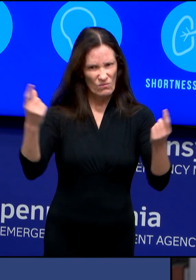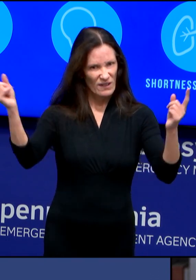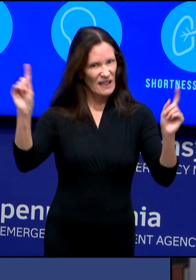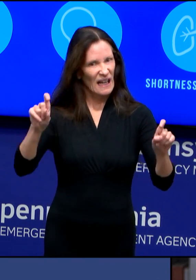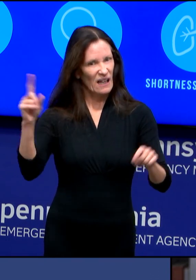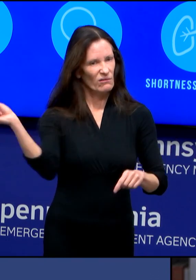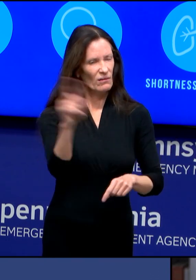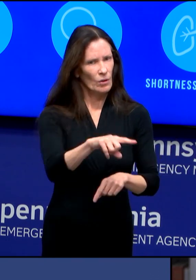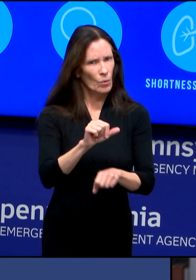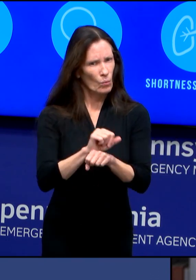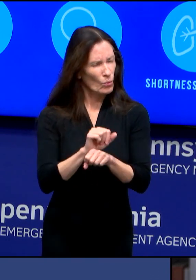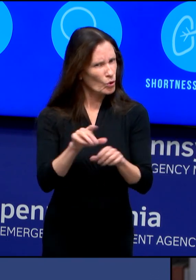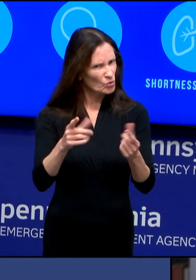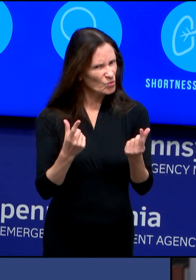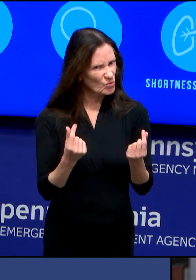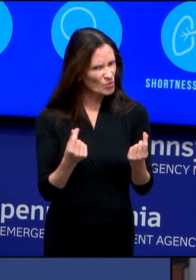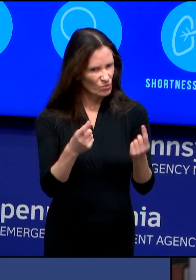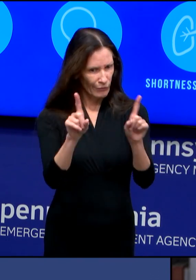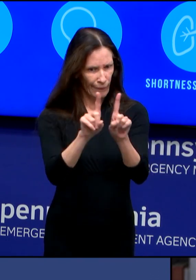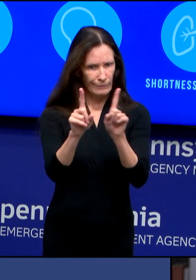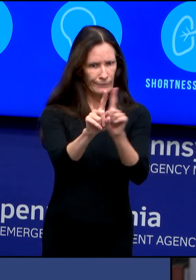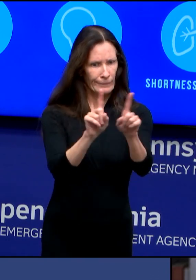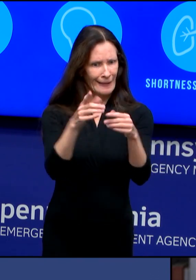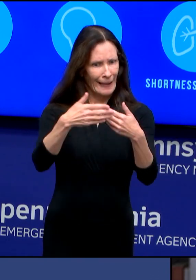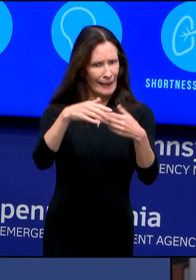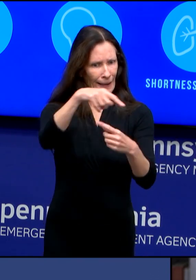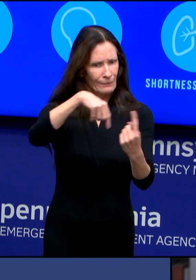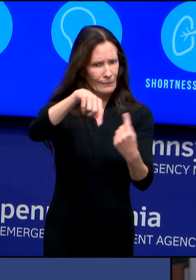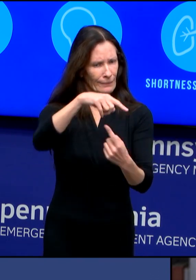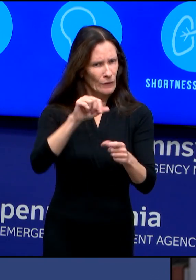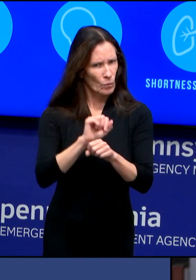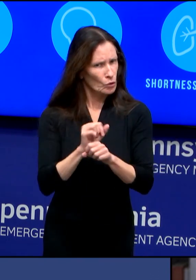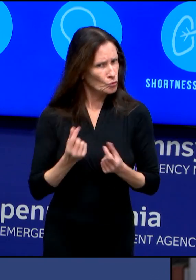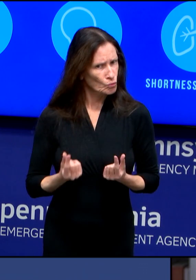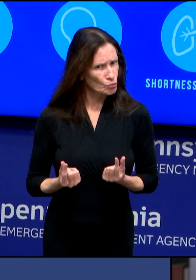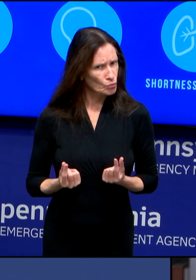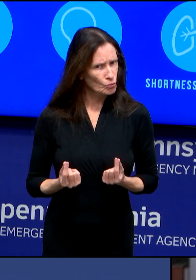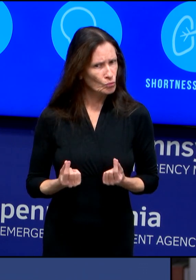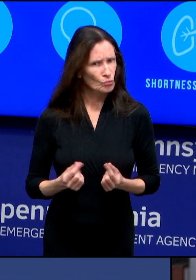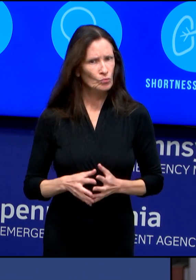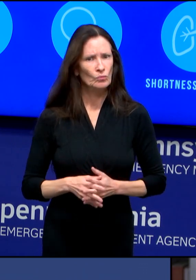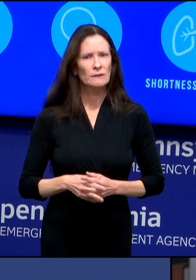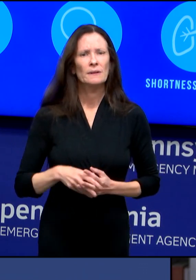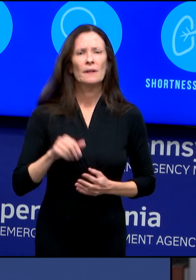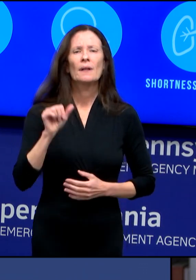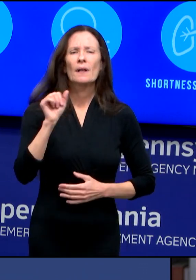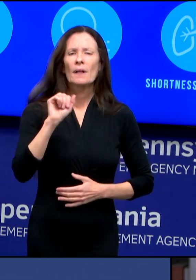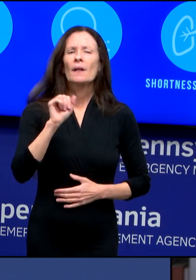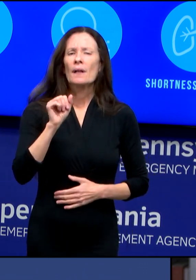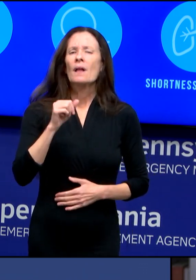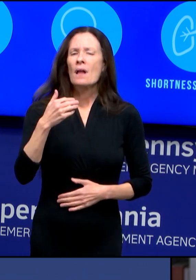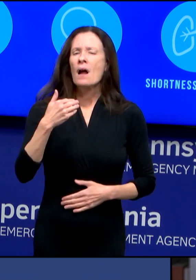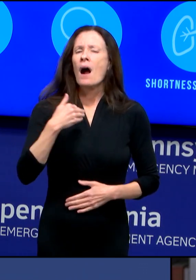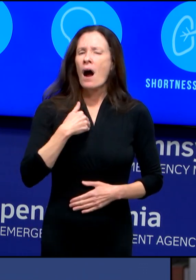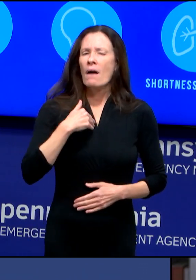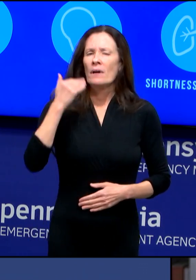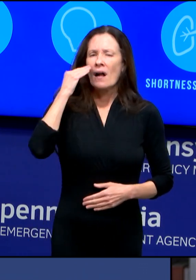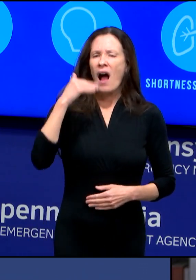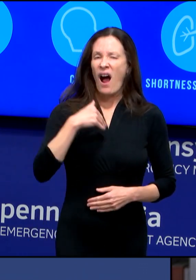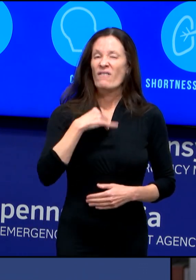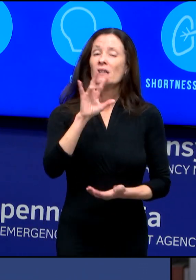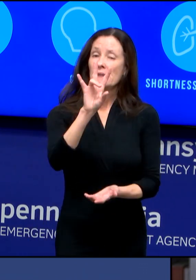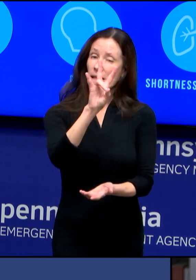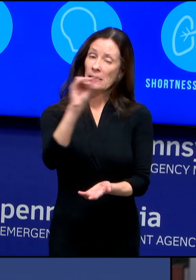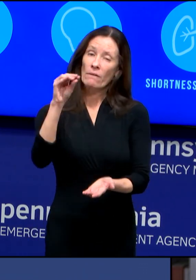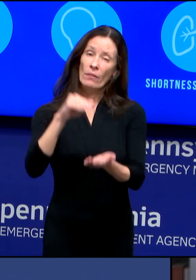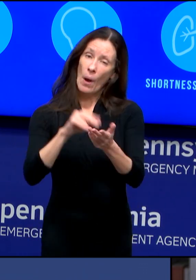Yeah, I mean, we have over 70,000 employees in the state, but we need to do as good a job and work as hard as